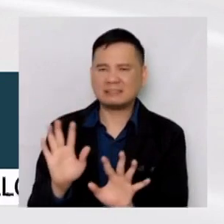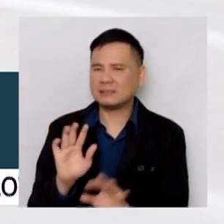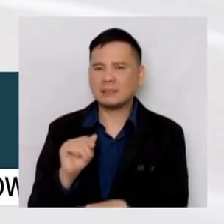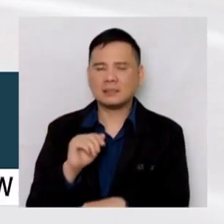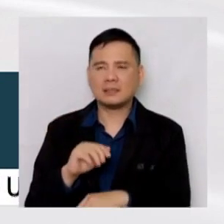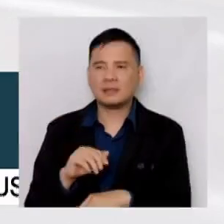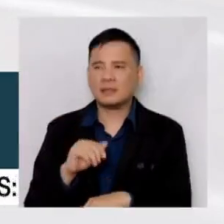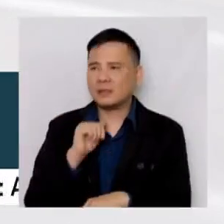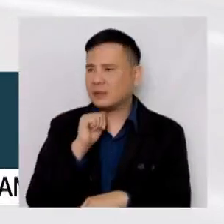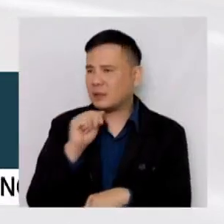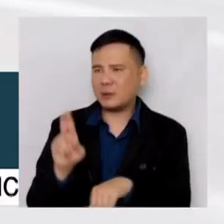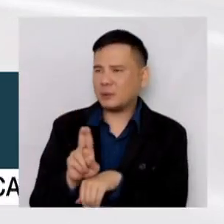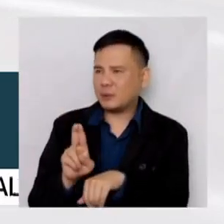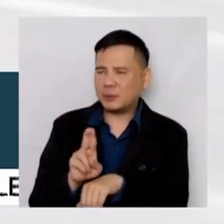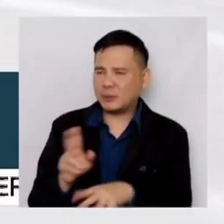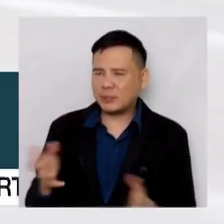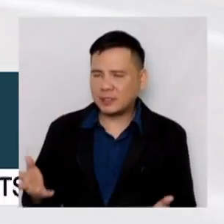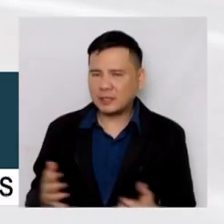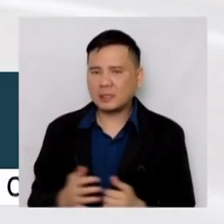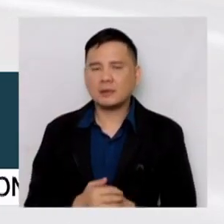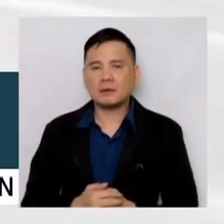that